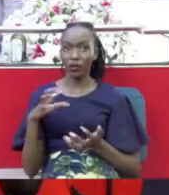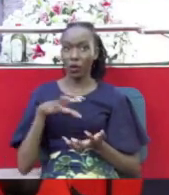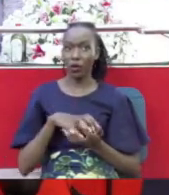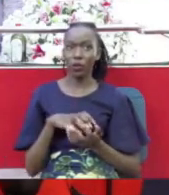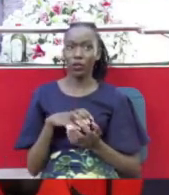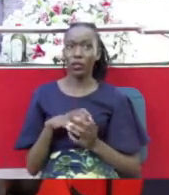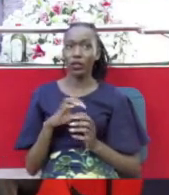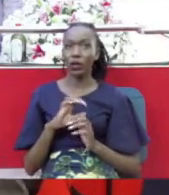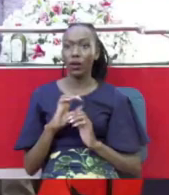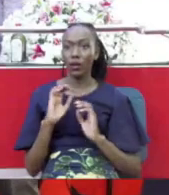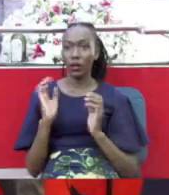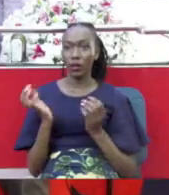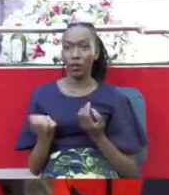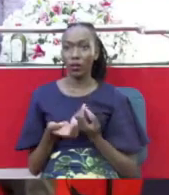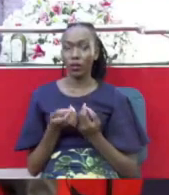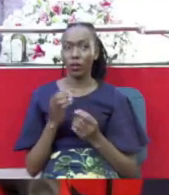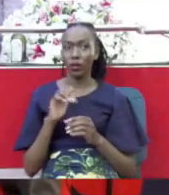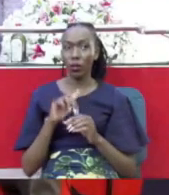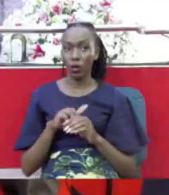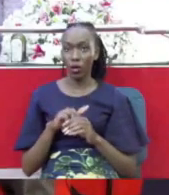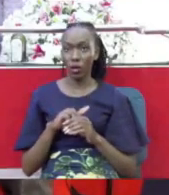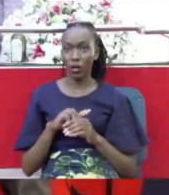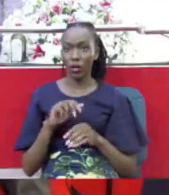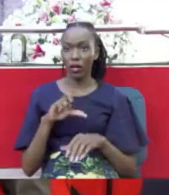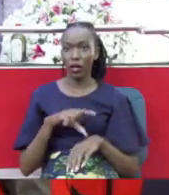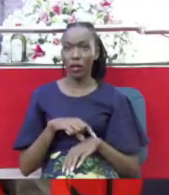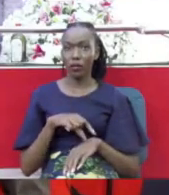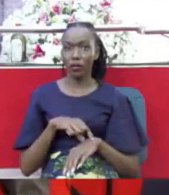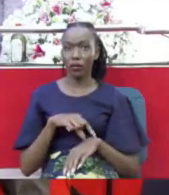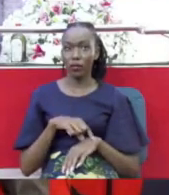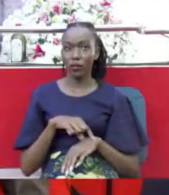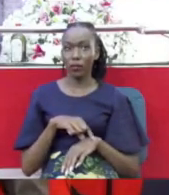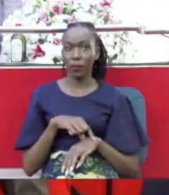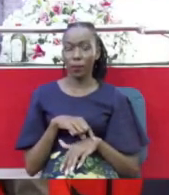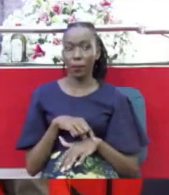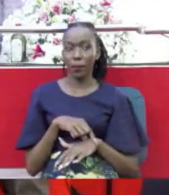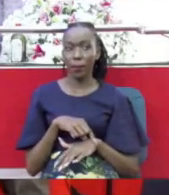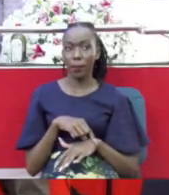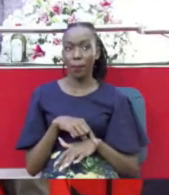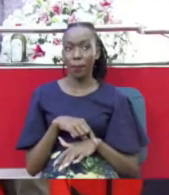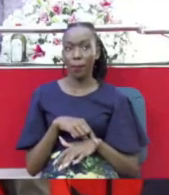right now. Ni ndogo katika dunia. Sasa hivi.